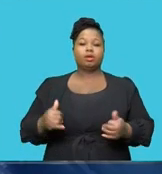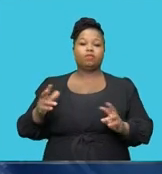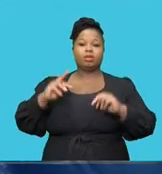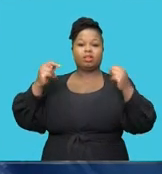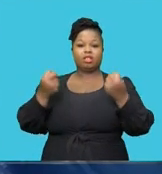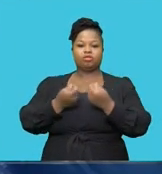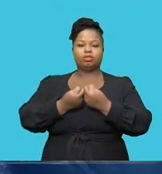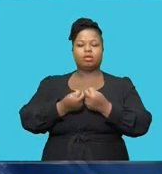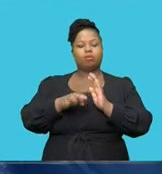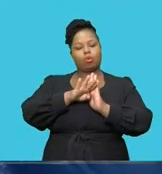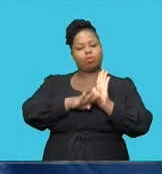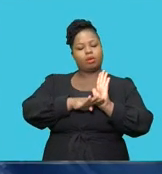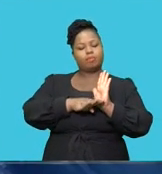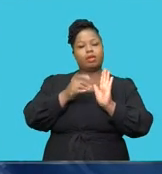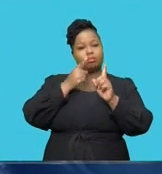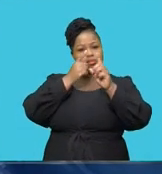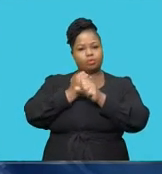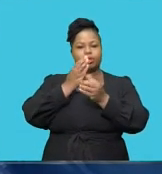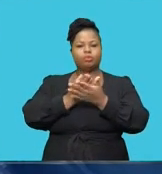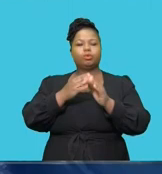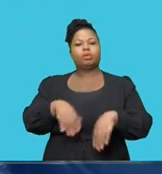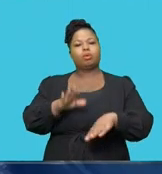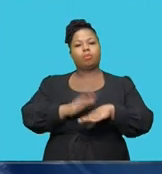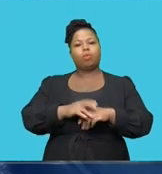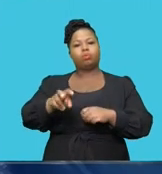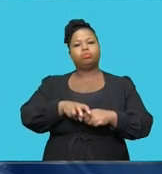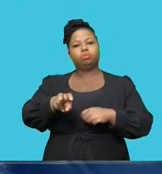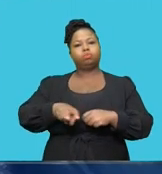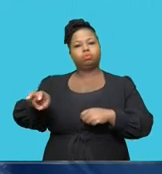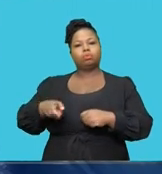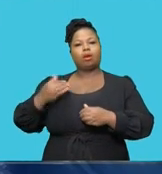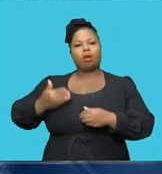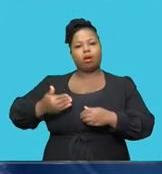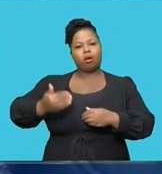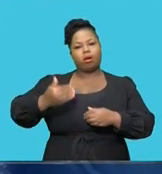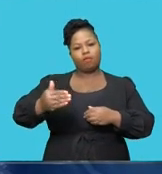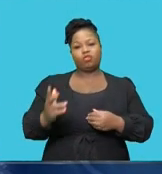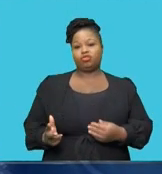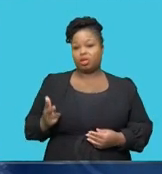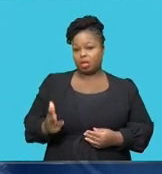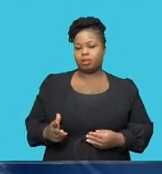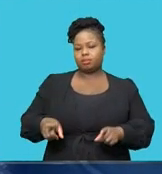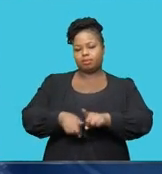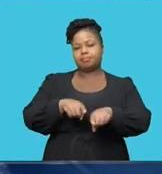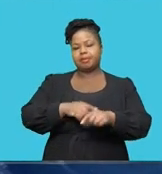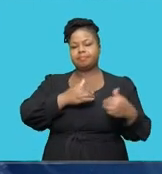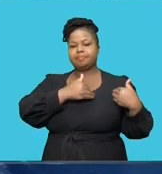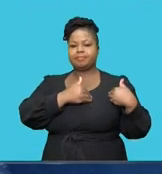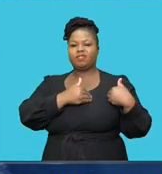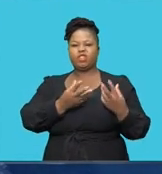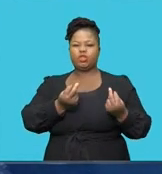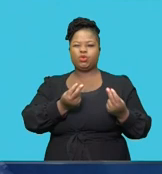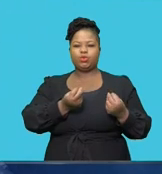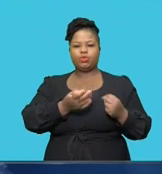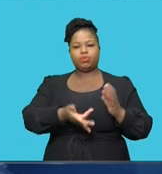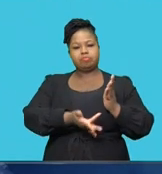Program will ensure that the organization increases the frequency of trains while ensuring the safe passenger of our new modern